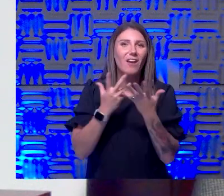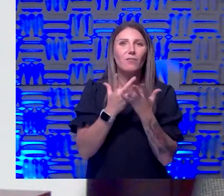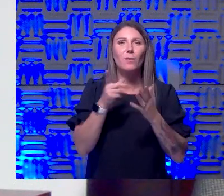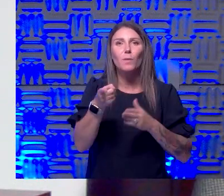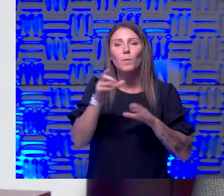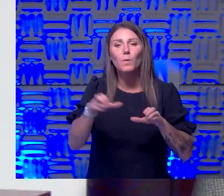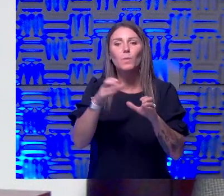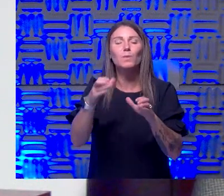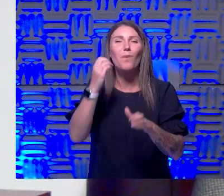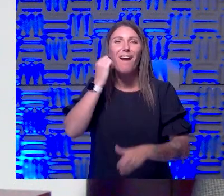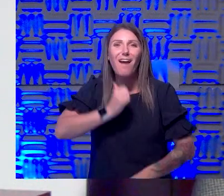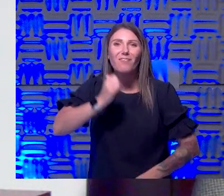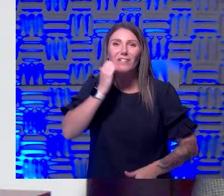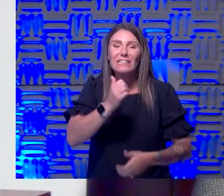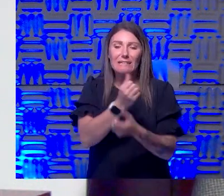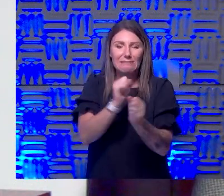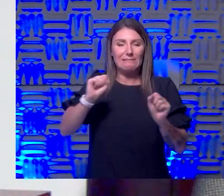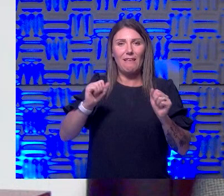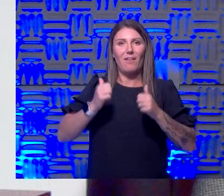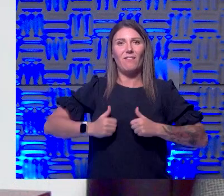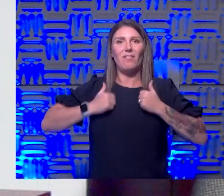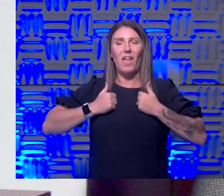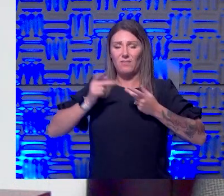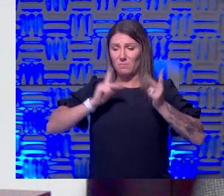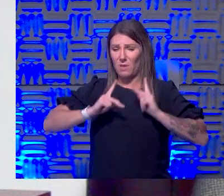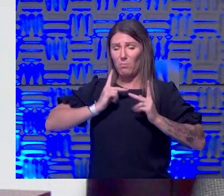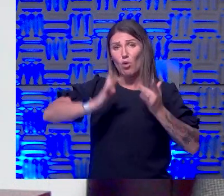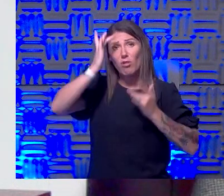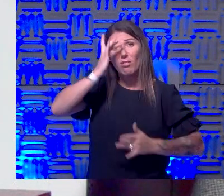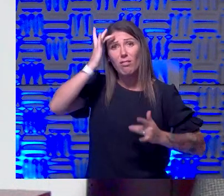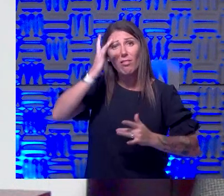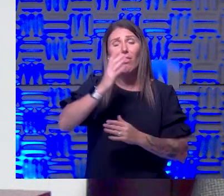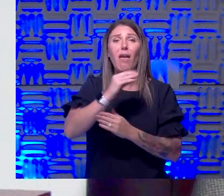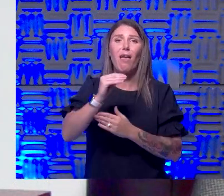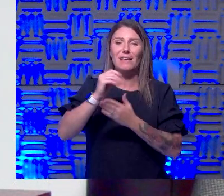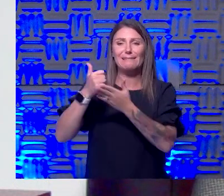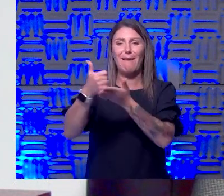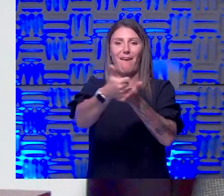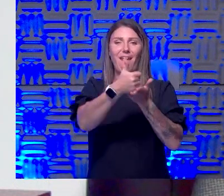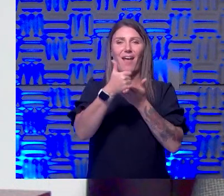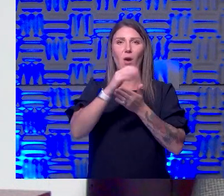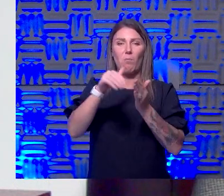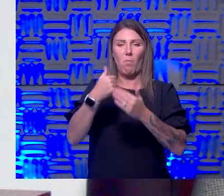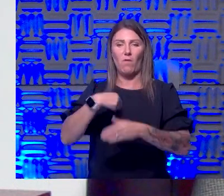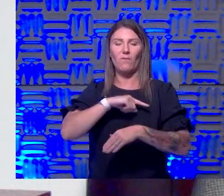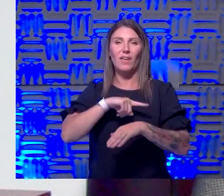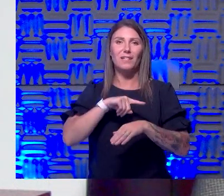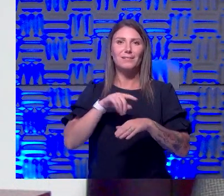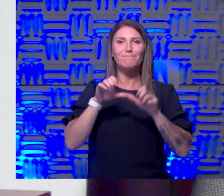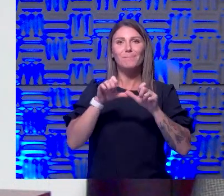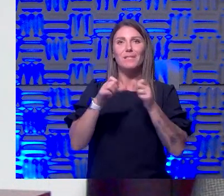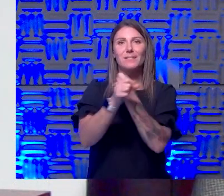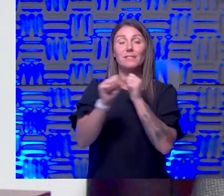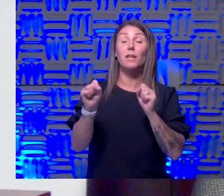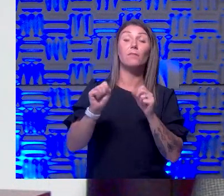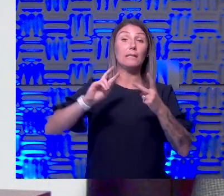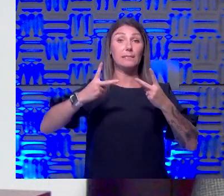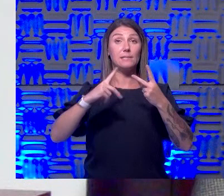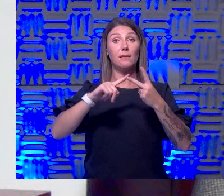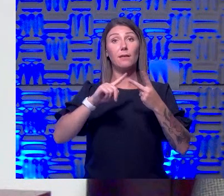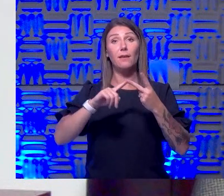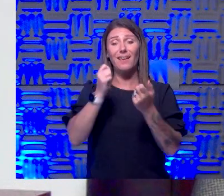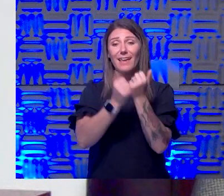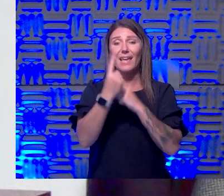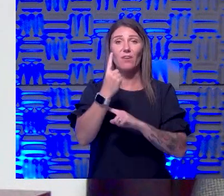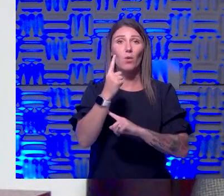to save the lives of those who are ill and also to help the rest of us stay safe. And then secondly, for everyone